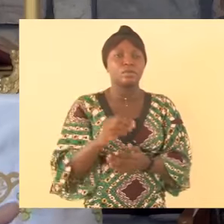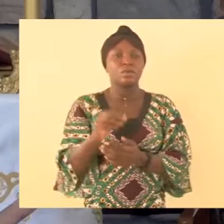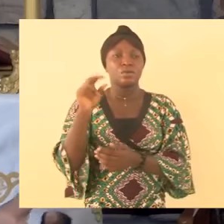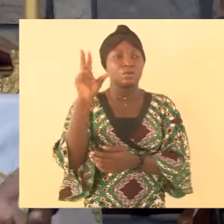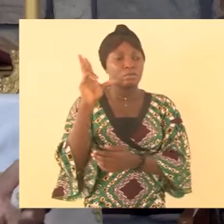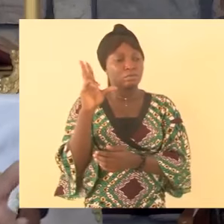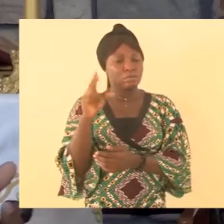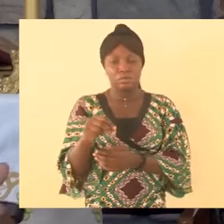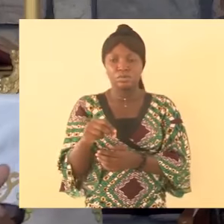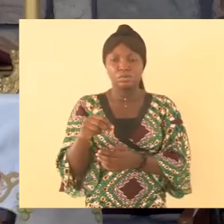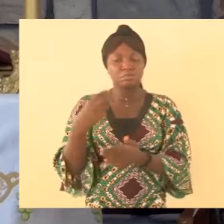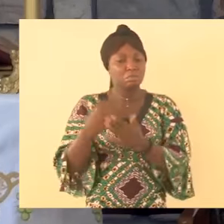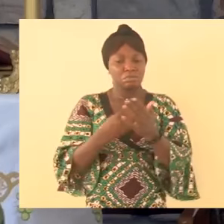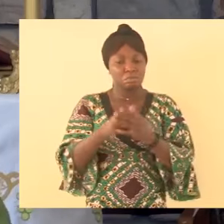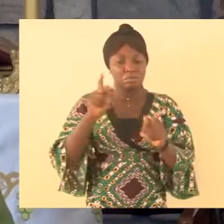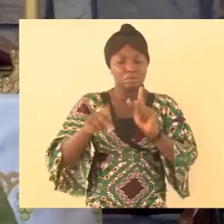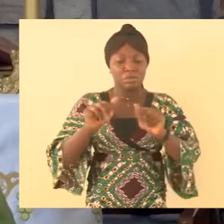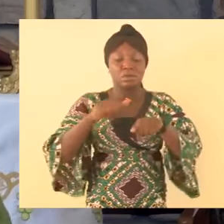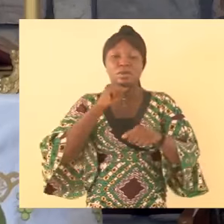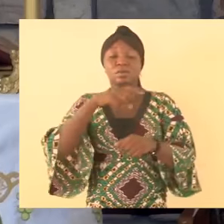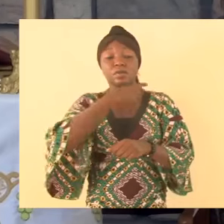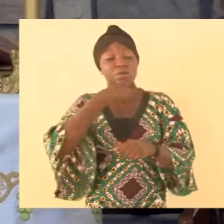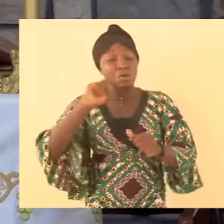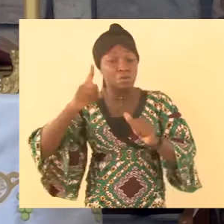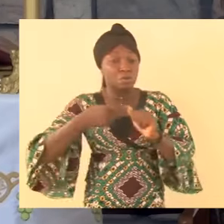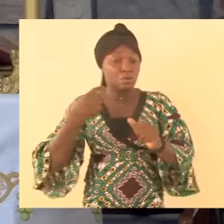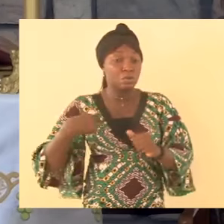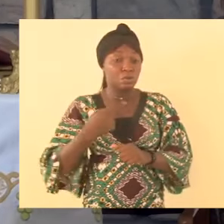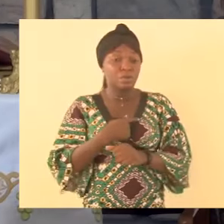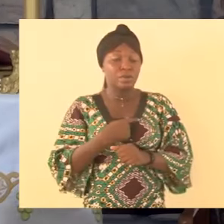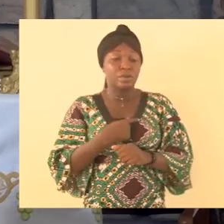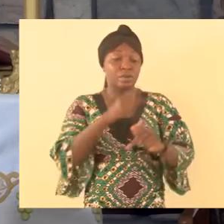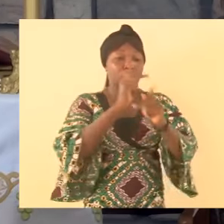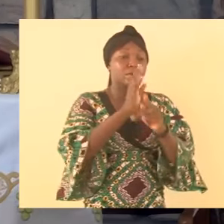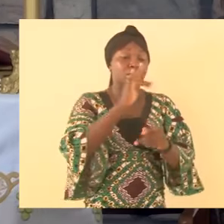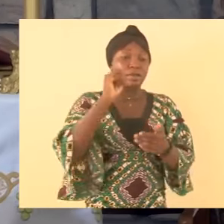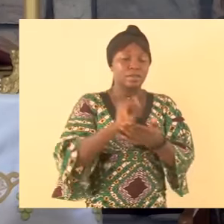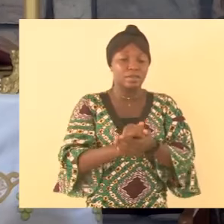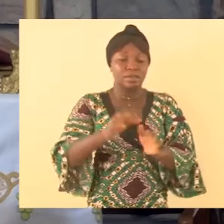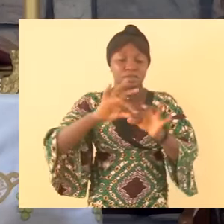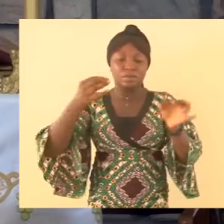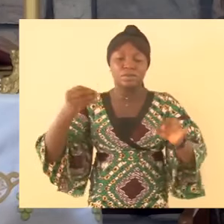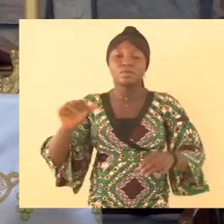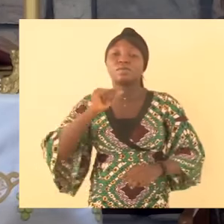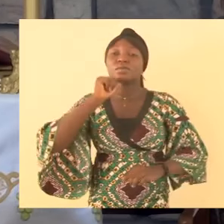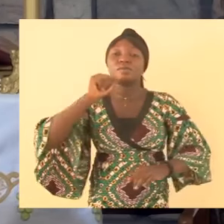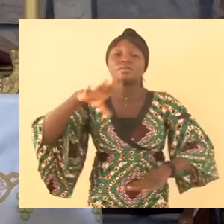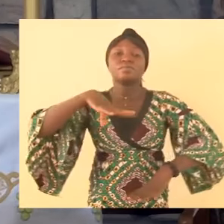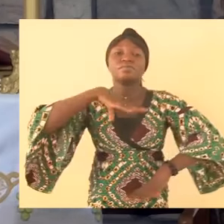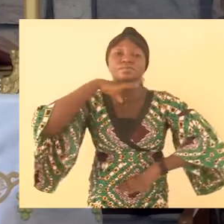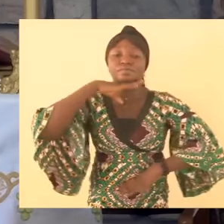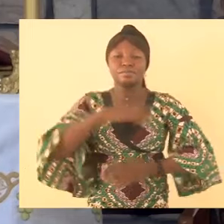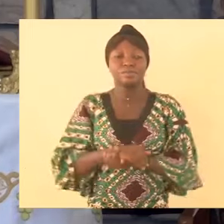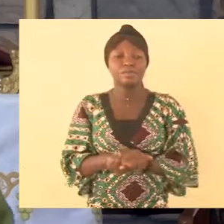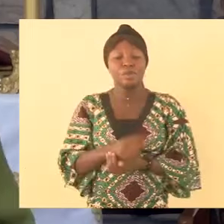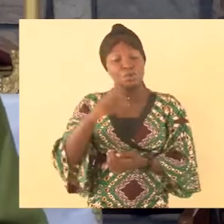amount people cannot steal. Once we are plagued by that spirit of insufficiency,